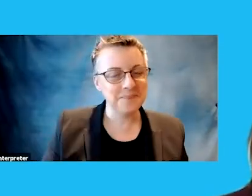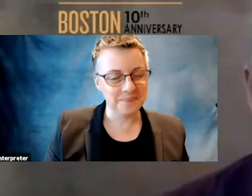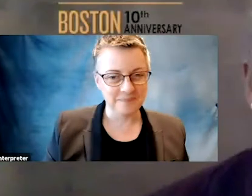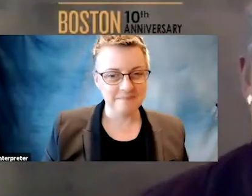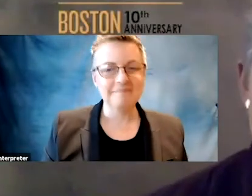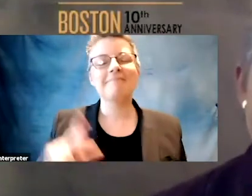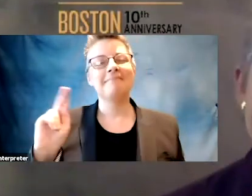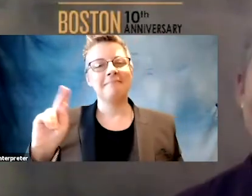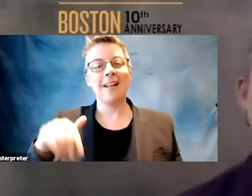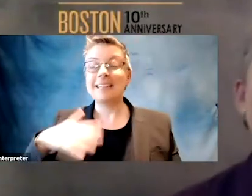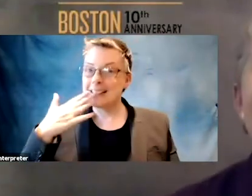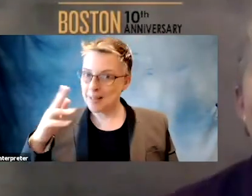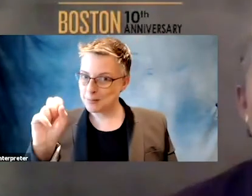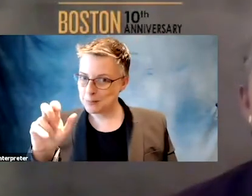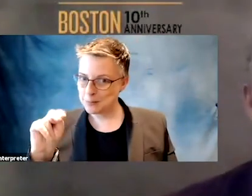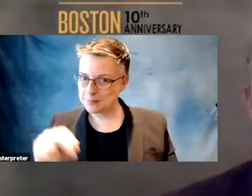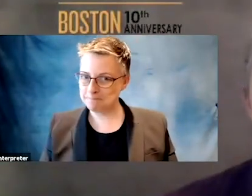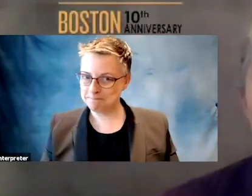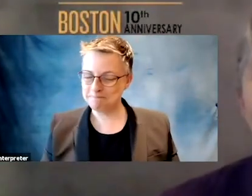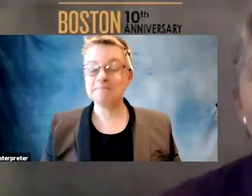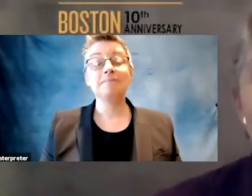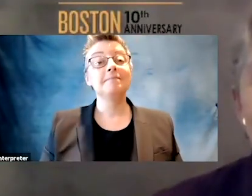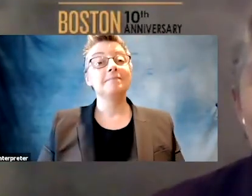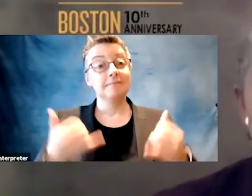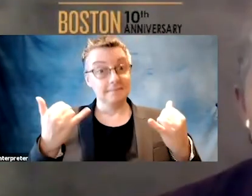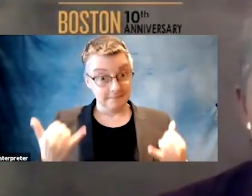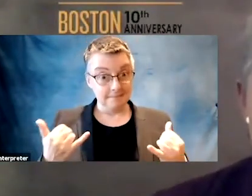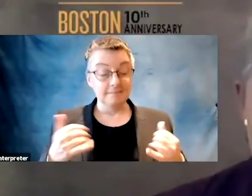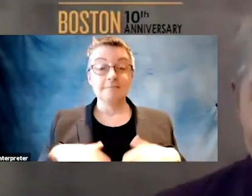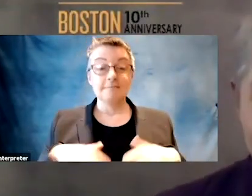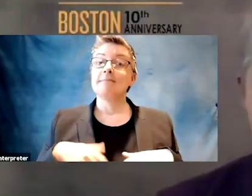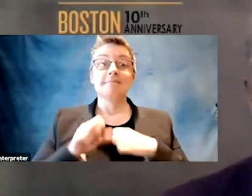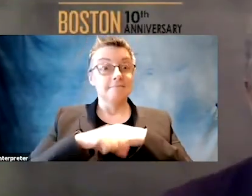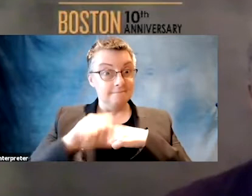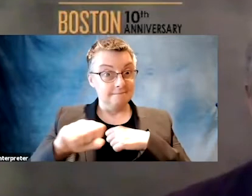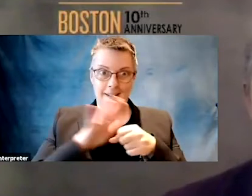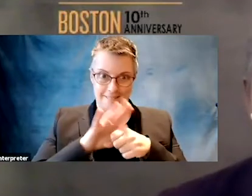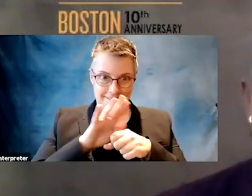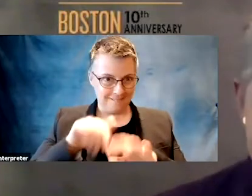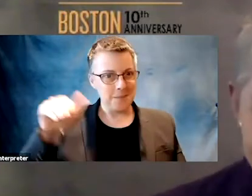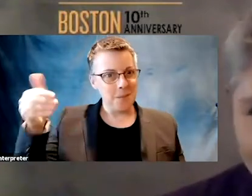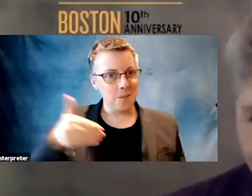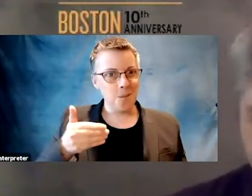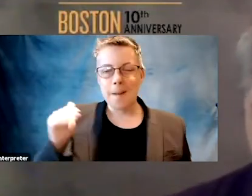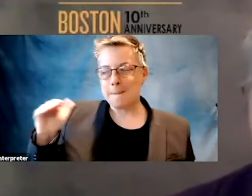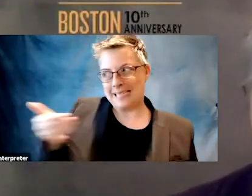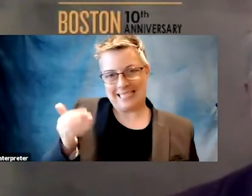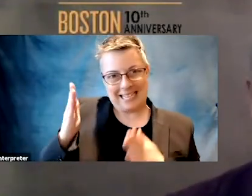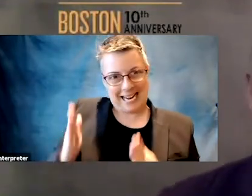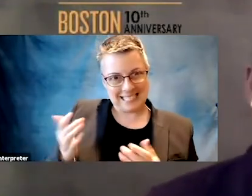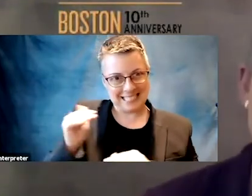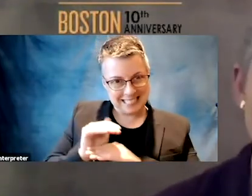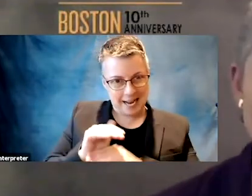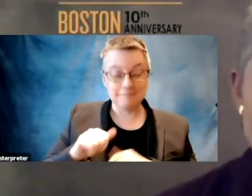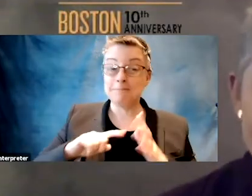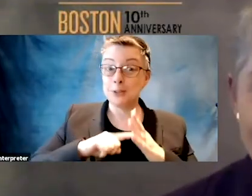Thank you, Susan. Now, without further ado, let me welcome our guests tonight. And